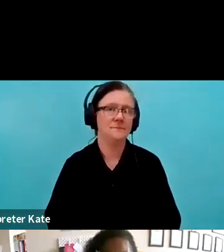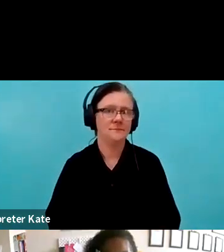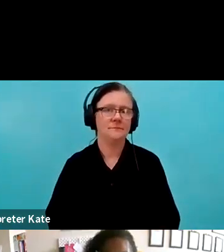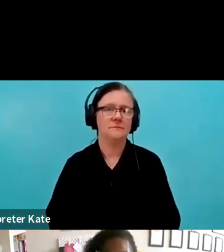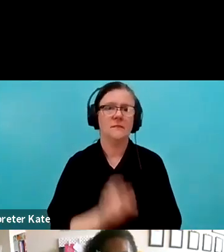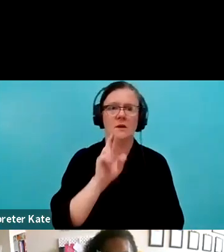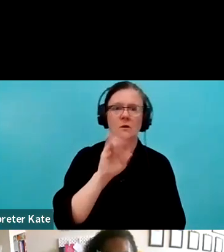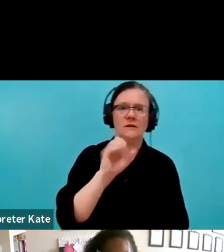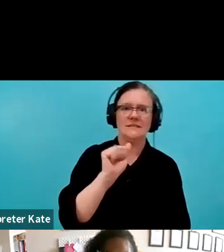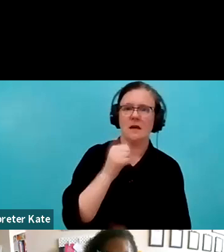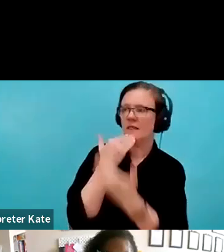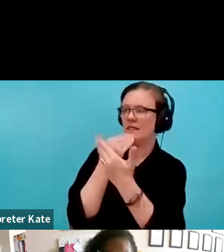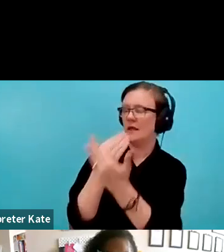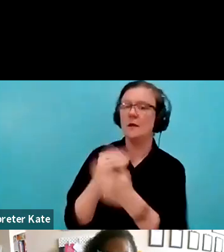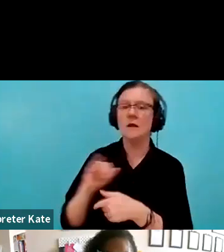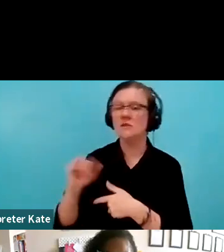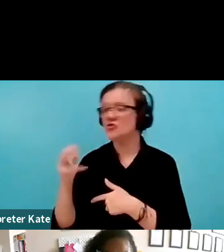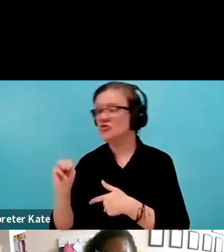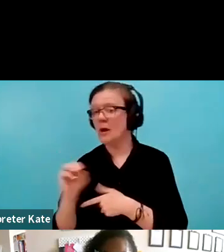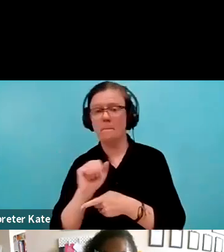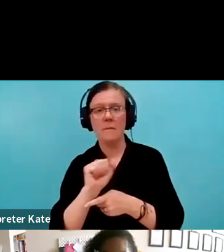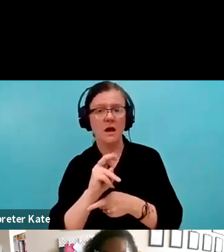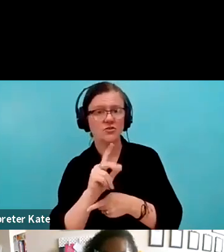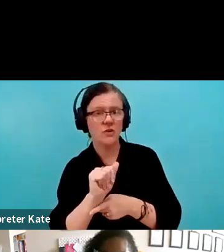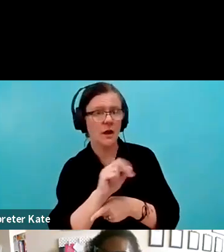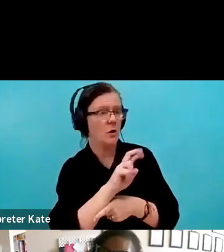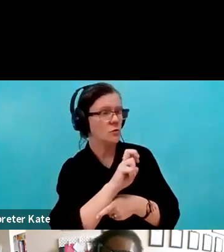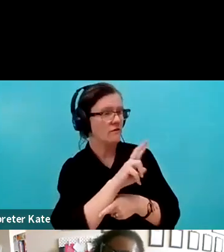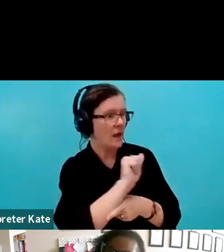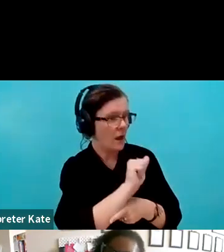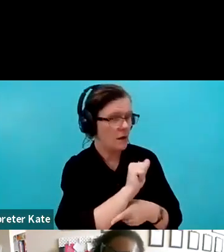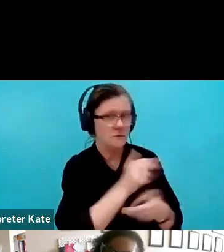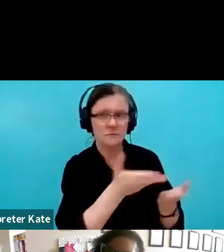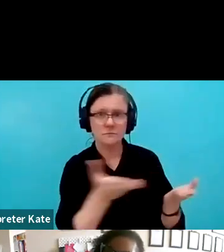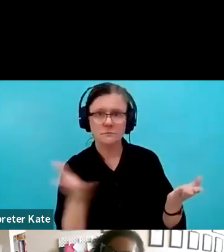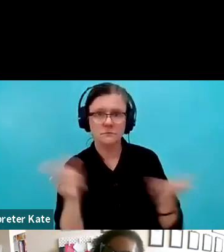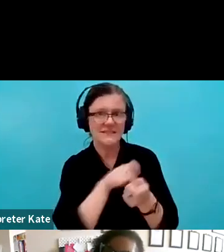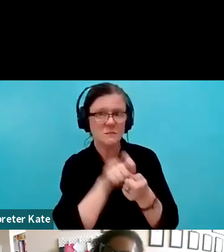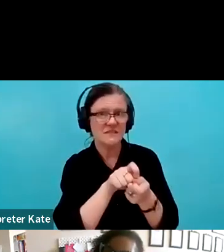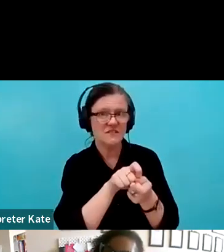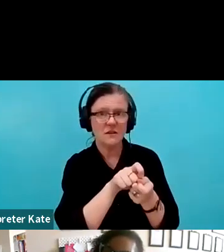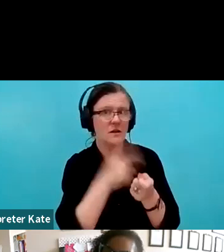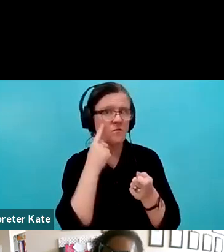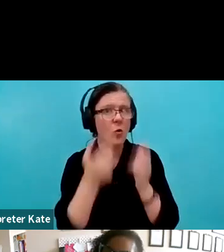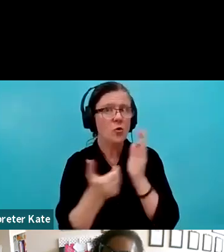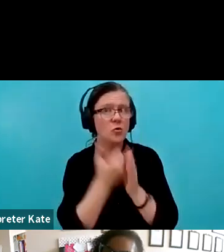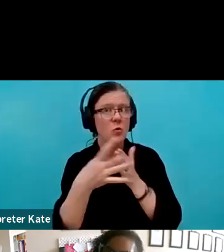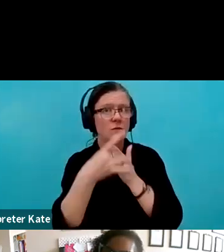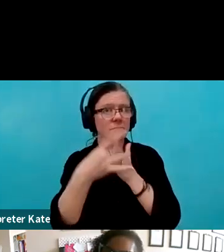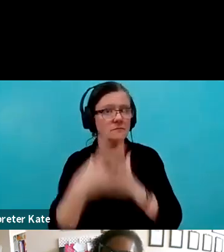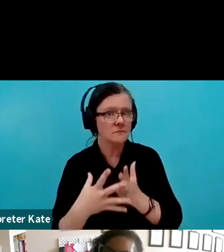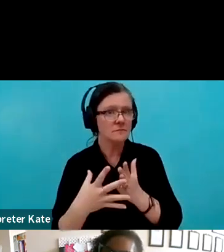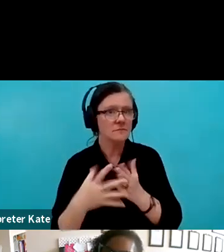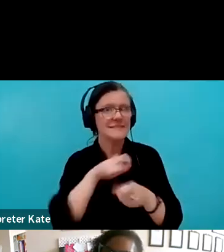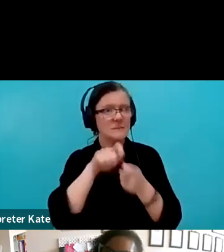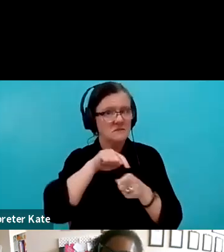Thank you. So again, Jim, Andraéa, Reveca, is there anything specifically for emerging leaders with disabilities that you hope